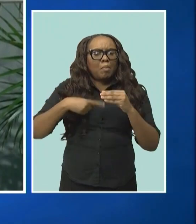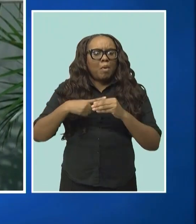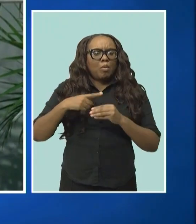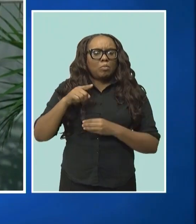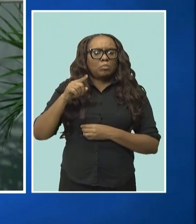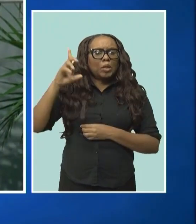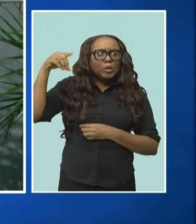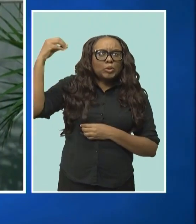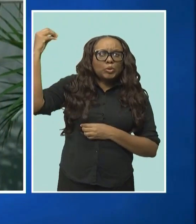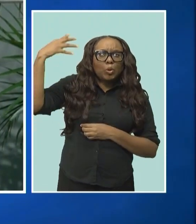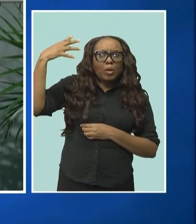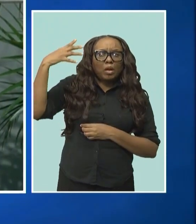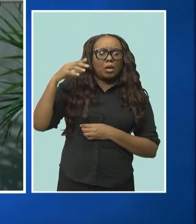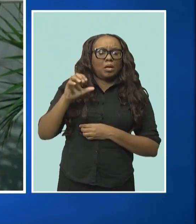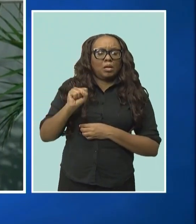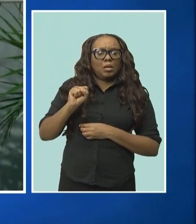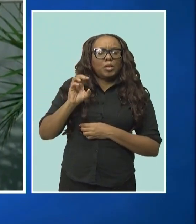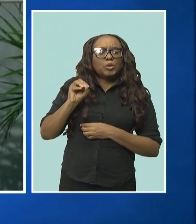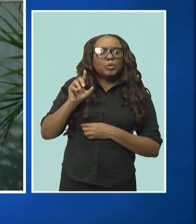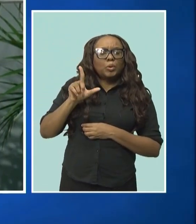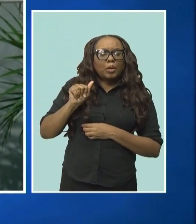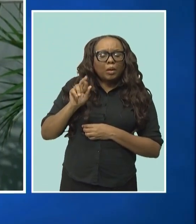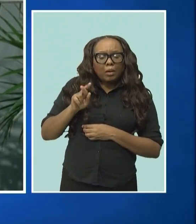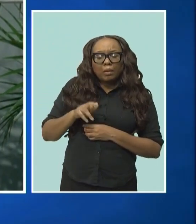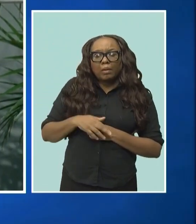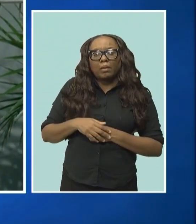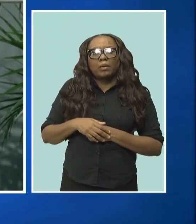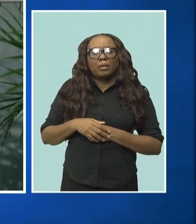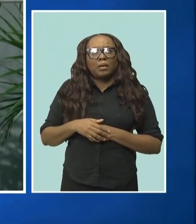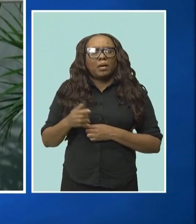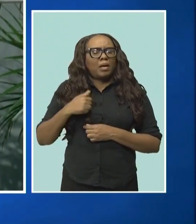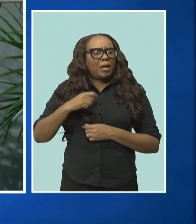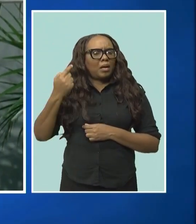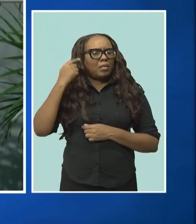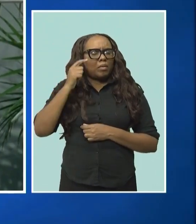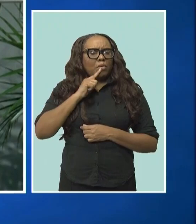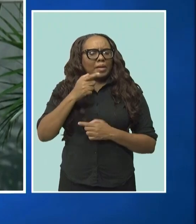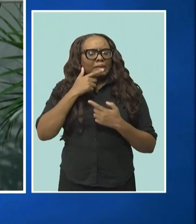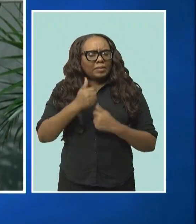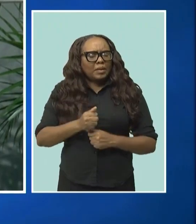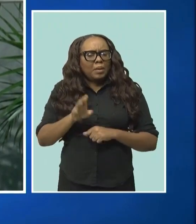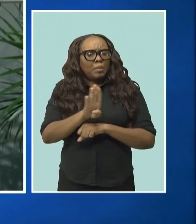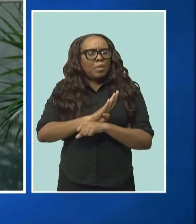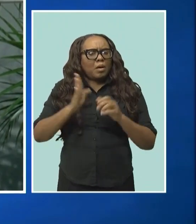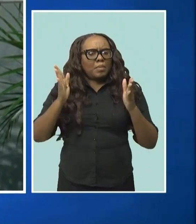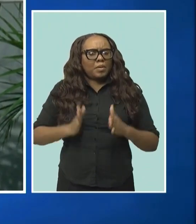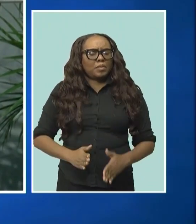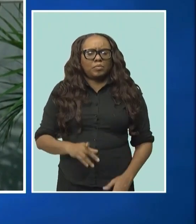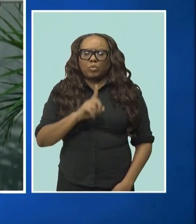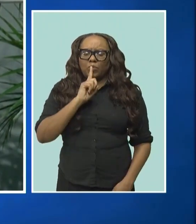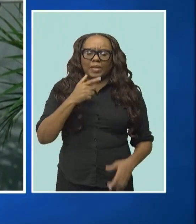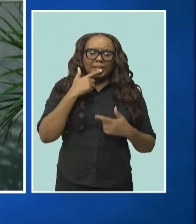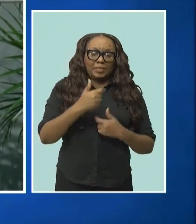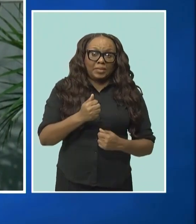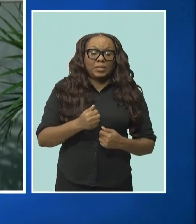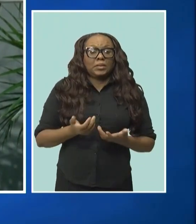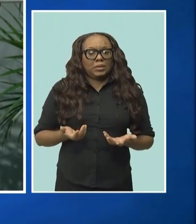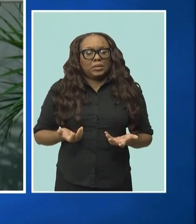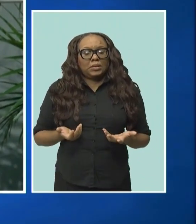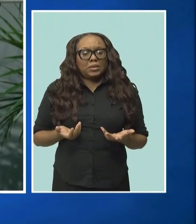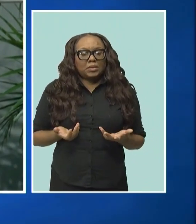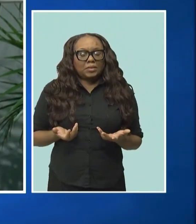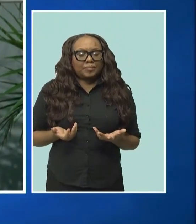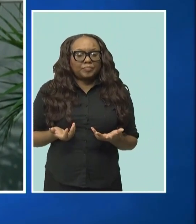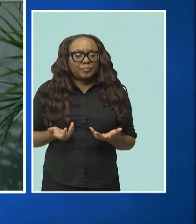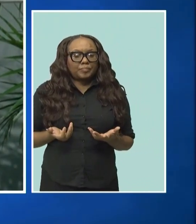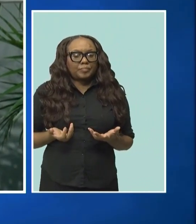explanations was something that I found that would be very, very interesting to Barbadians. And we can go on,